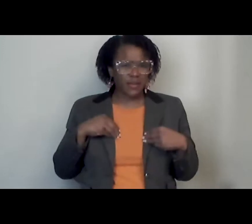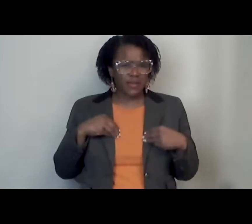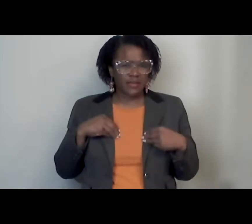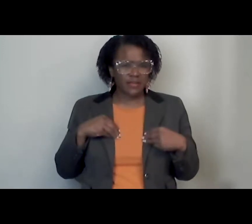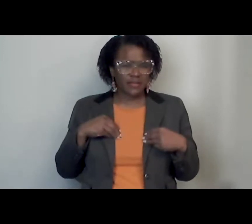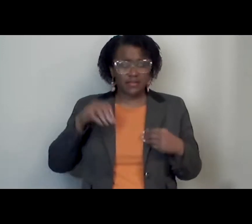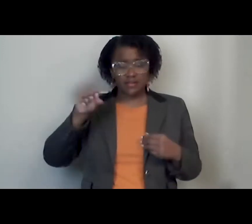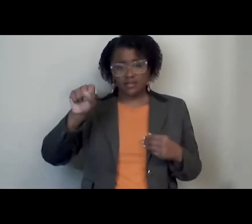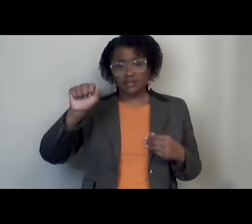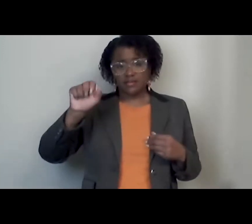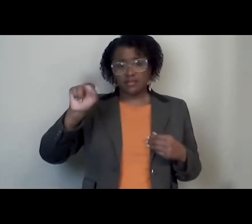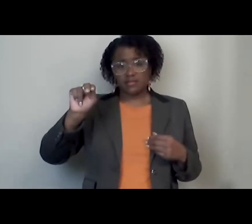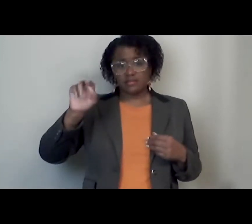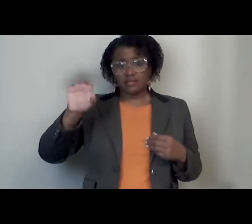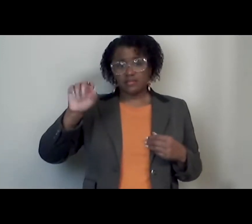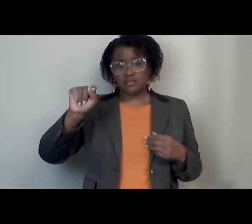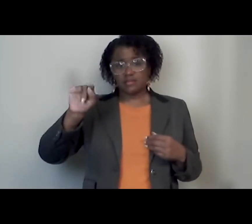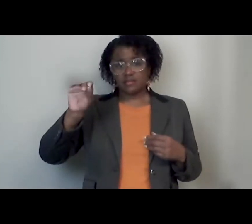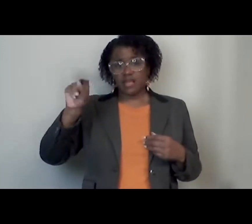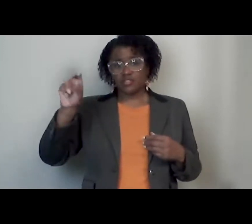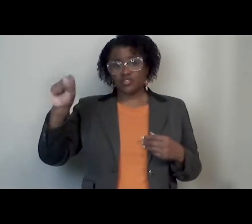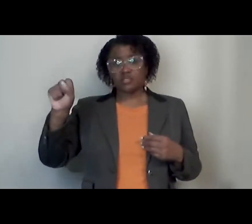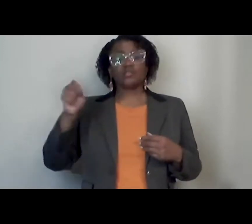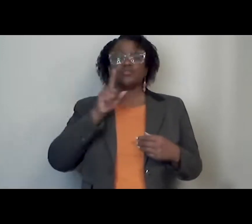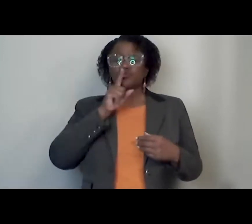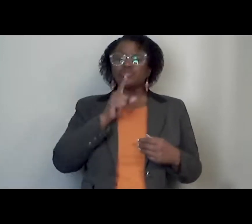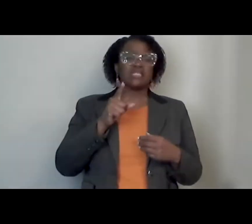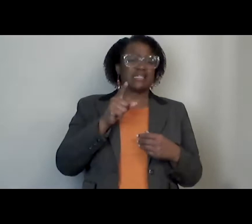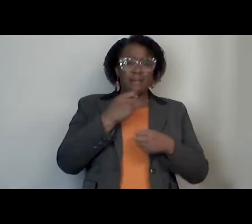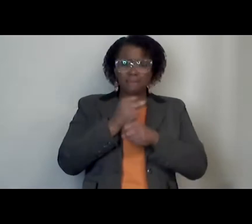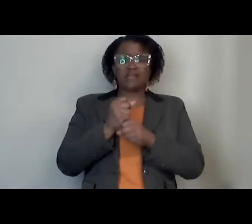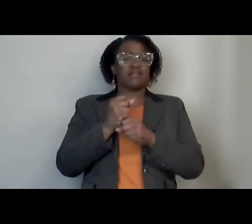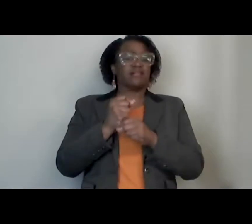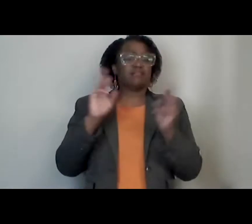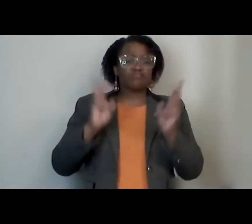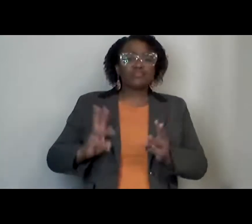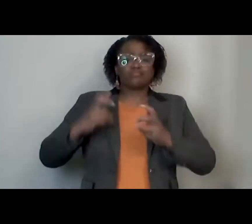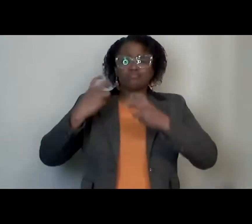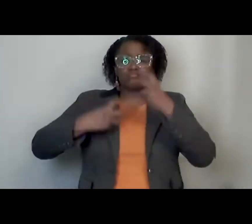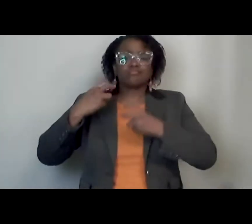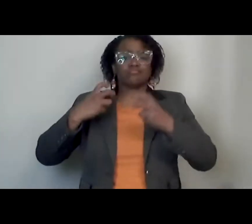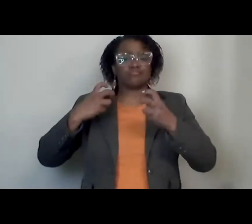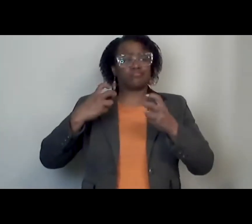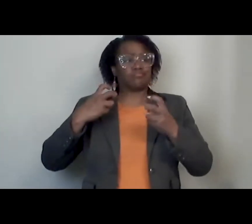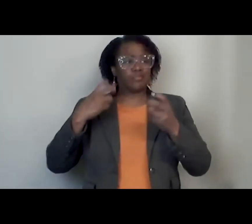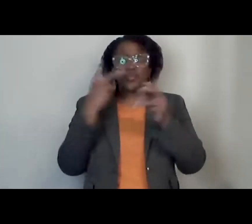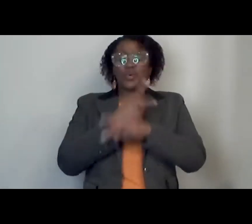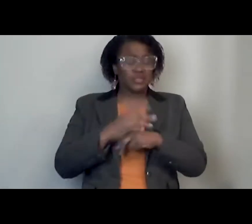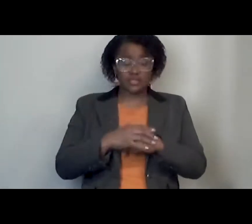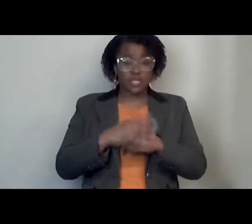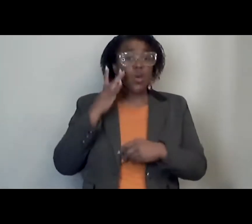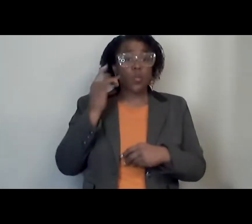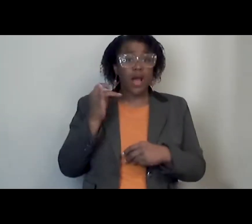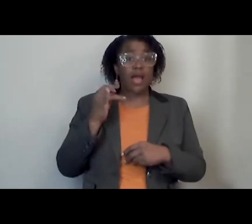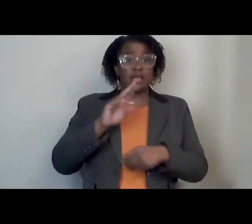Sanctions also play a key role in exacerbating climate catastrophe because it forces